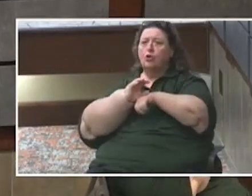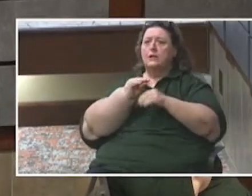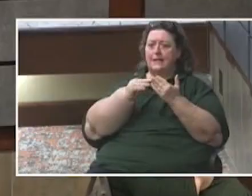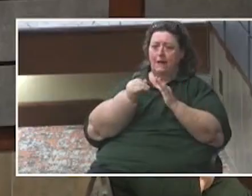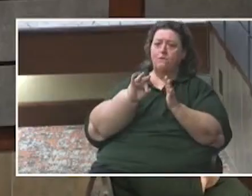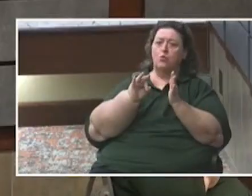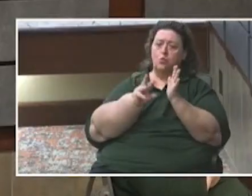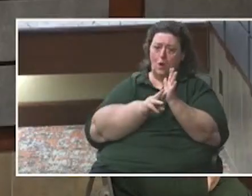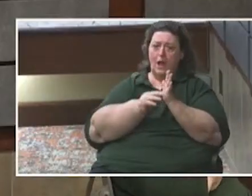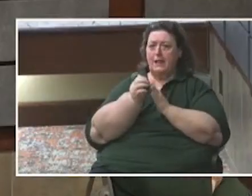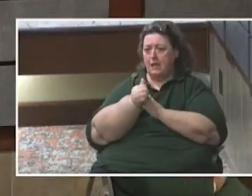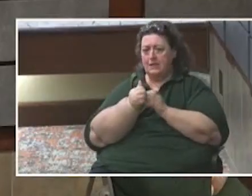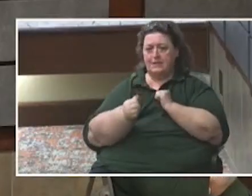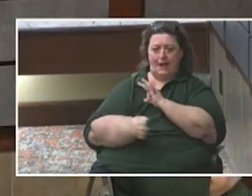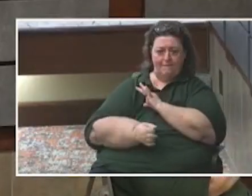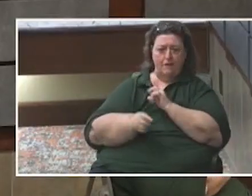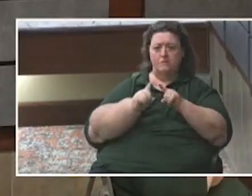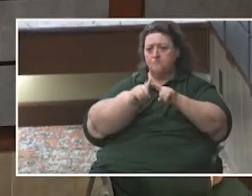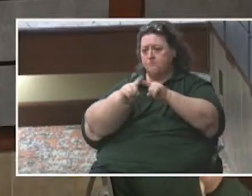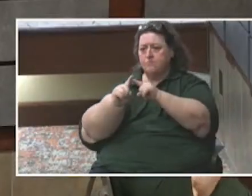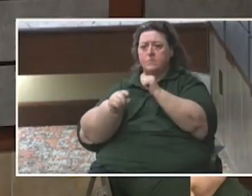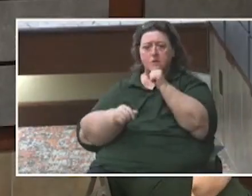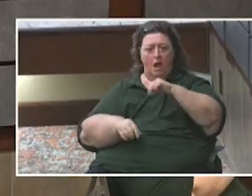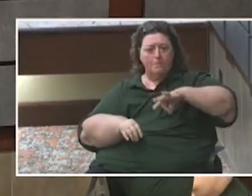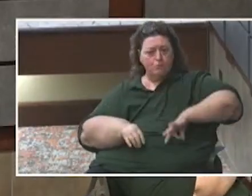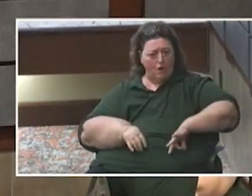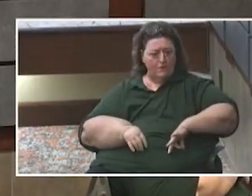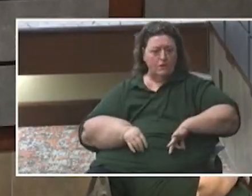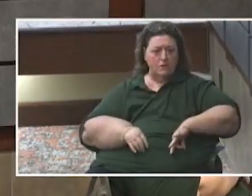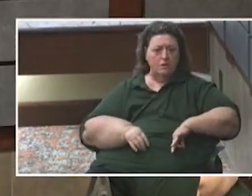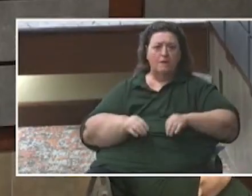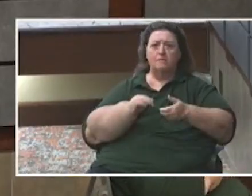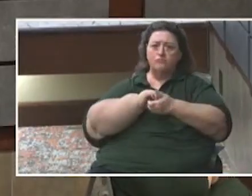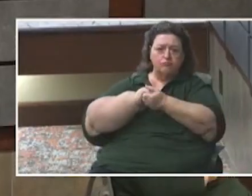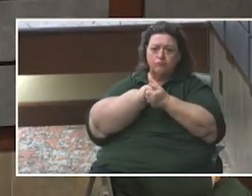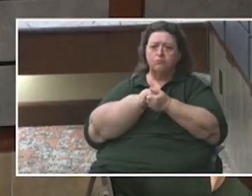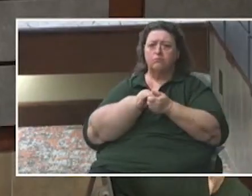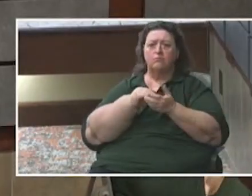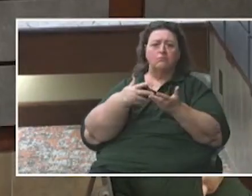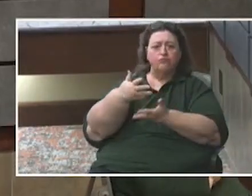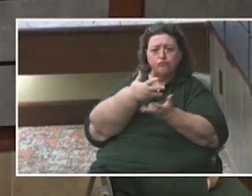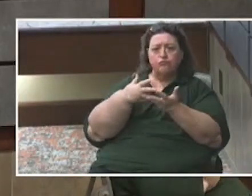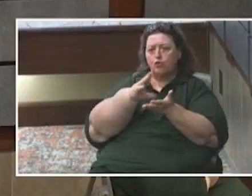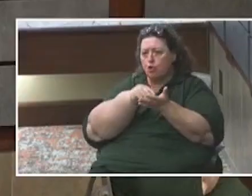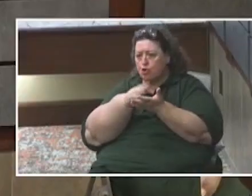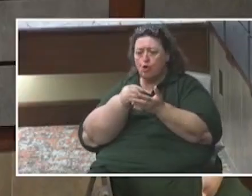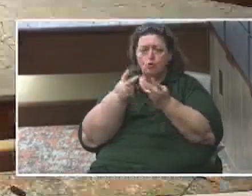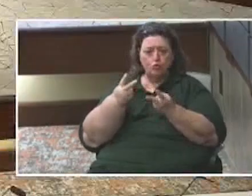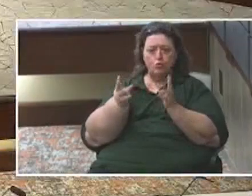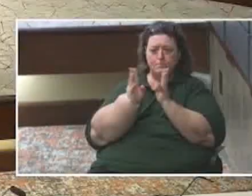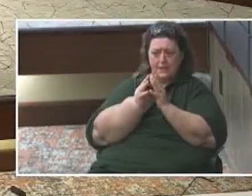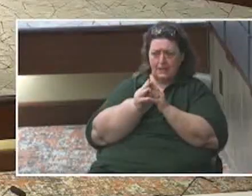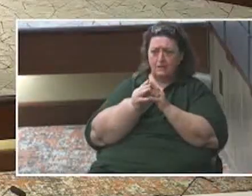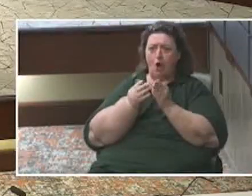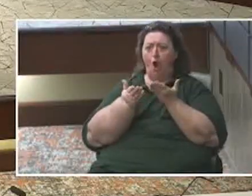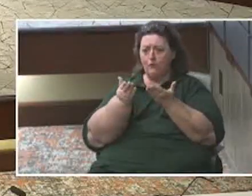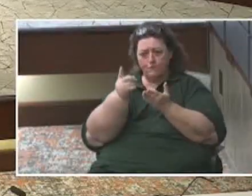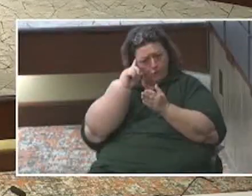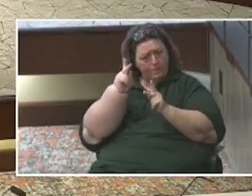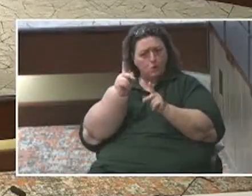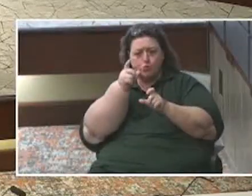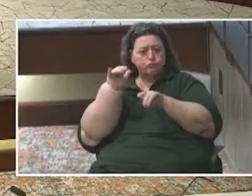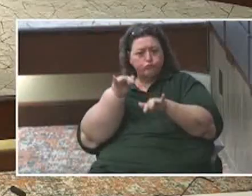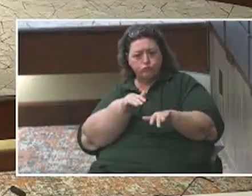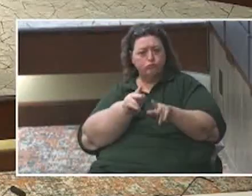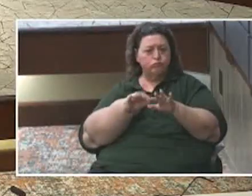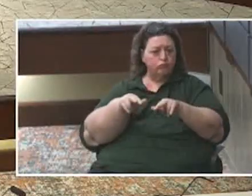City of Waco leadership staff and multiple nonprofit representatives for a morning of fellowship and learning. 2 sessions were offered for attendees, including a